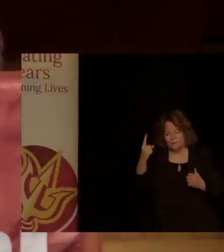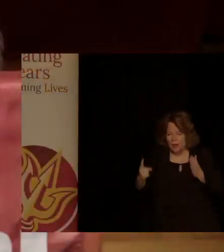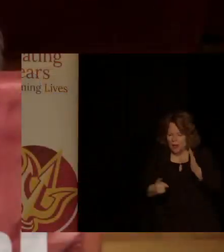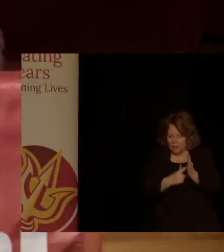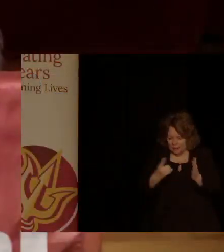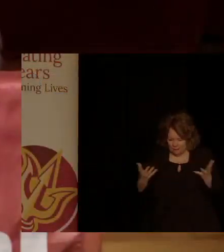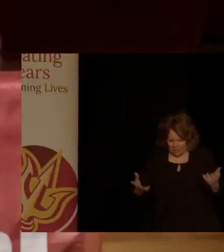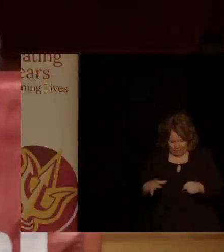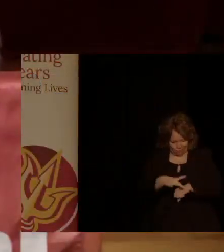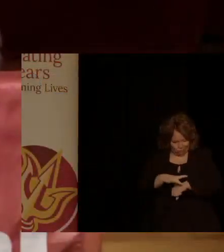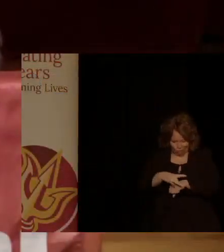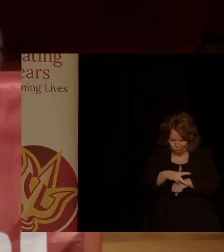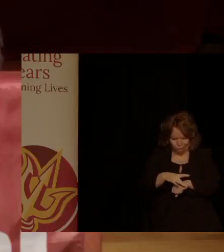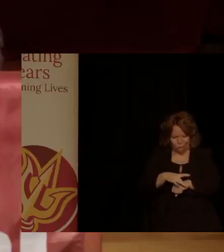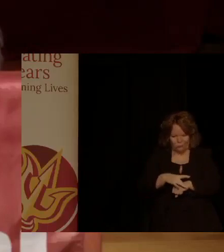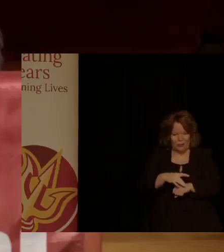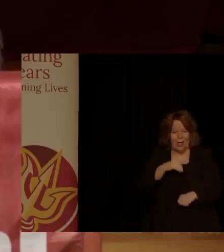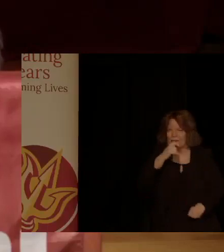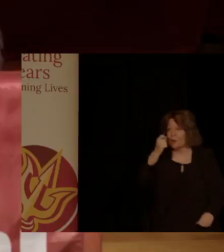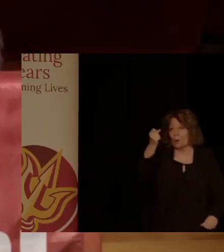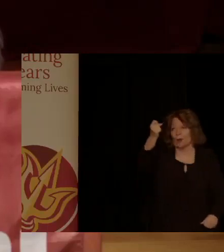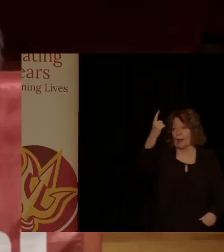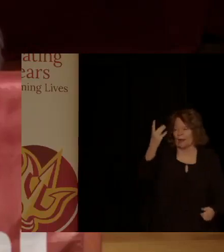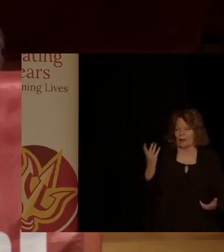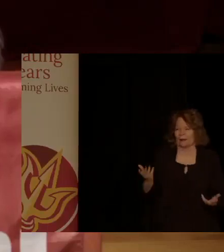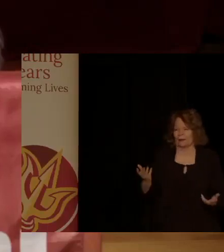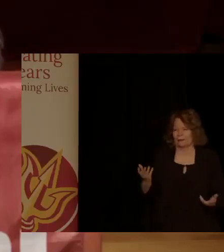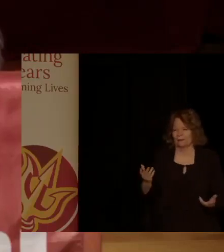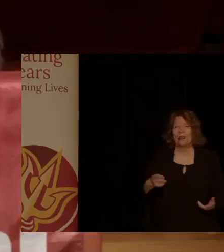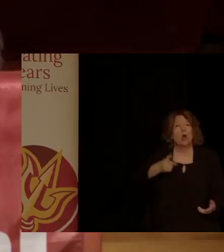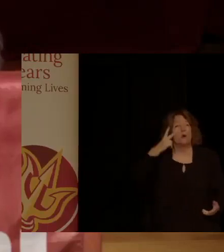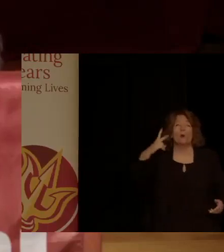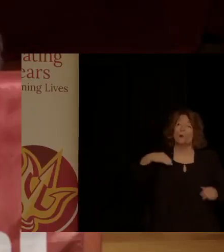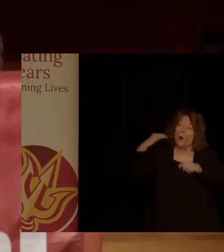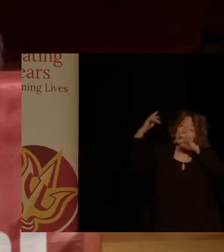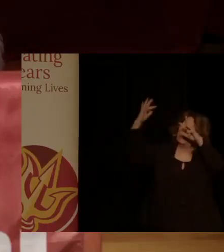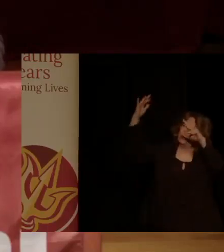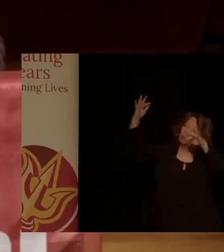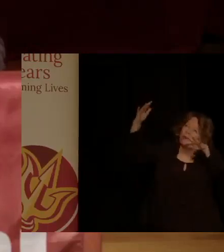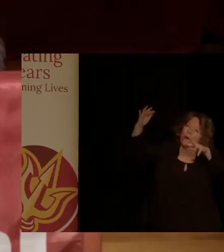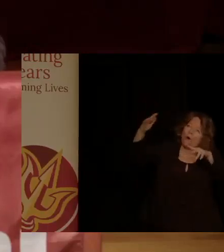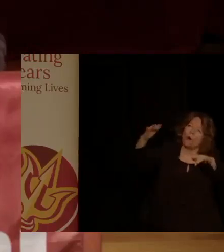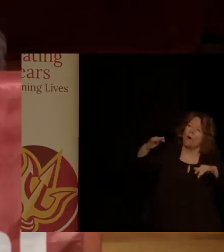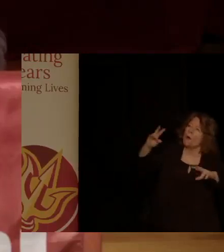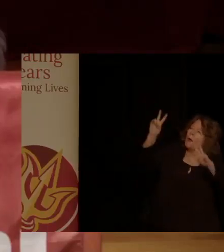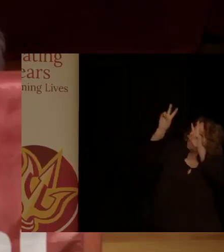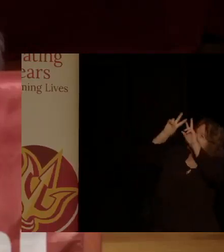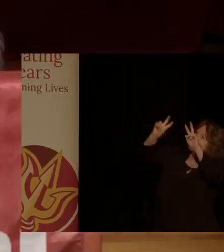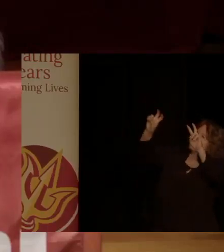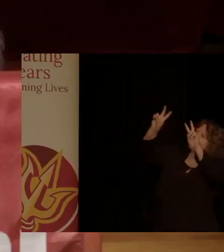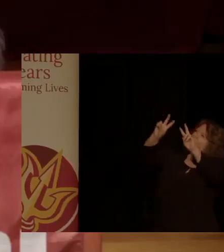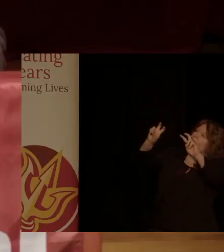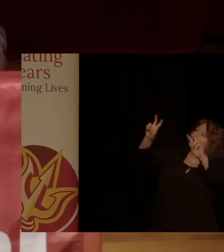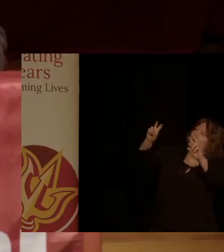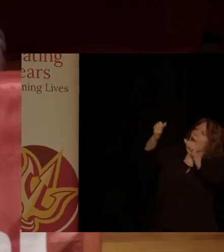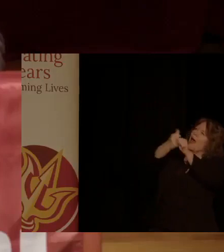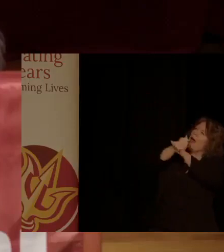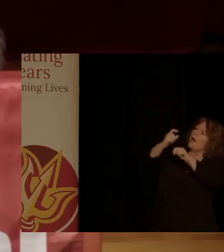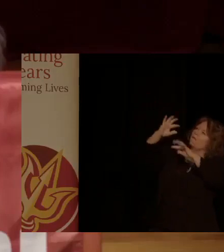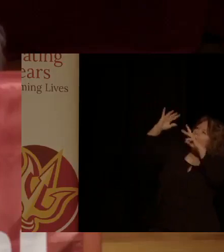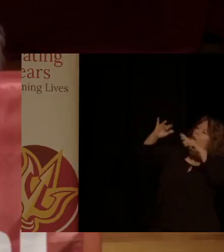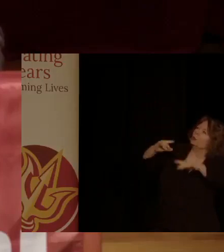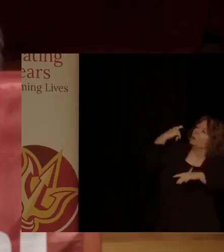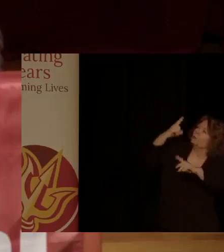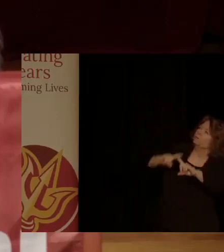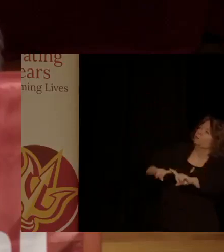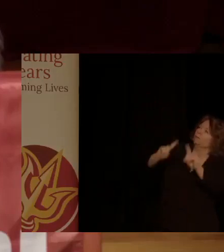not get it. We watch snow fall from the heavens and miss the intricate design in each flake. We listen to a